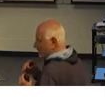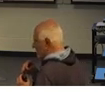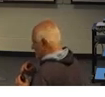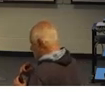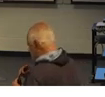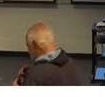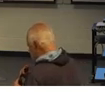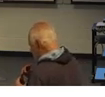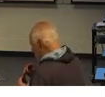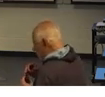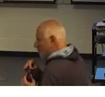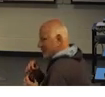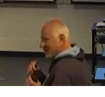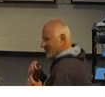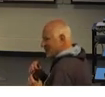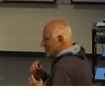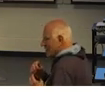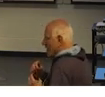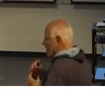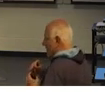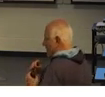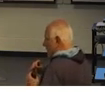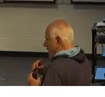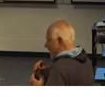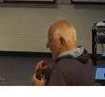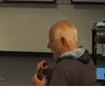Yes. Rouge Urban, thank you.